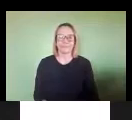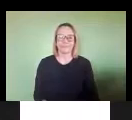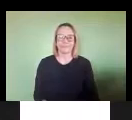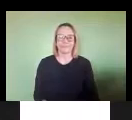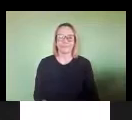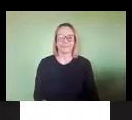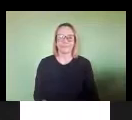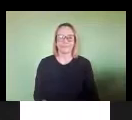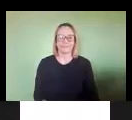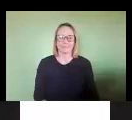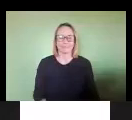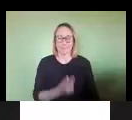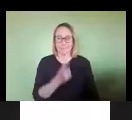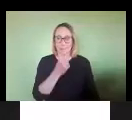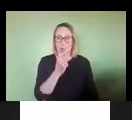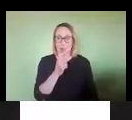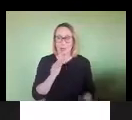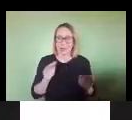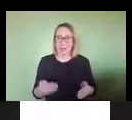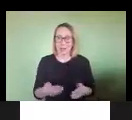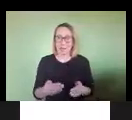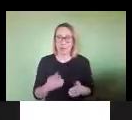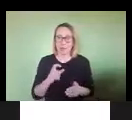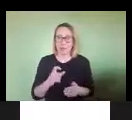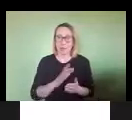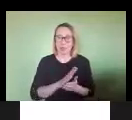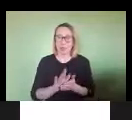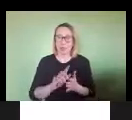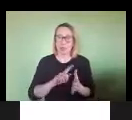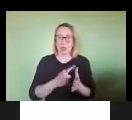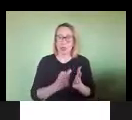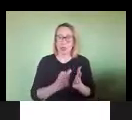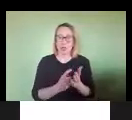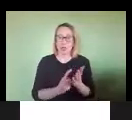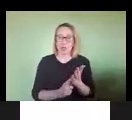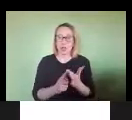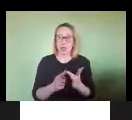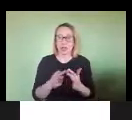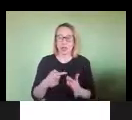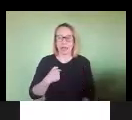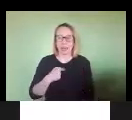Are you able to introduce Charlie, Cheryl? Yep, sorry, I was on mute there. I was talking. My All